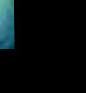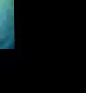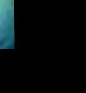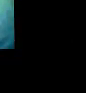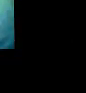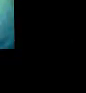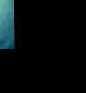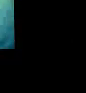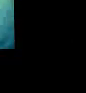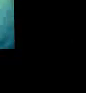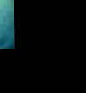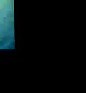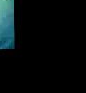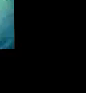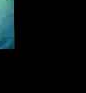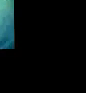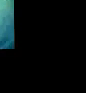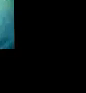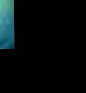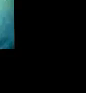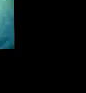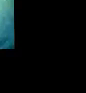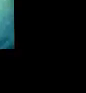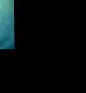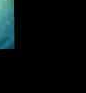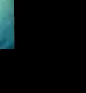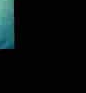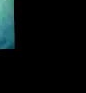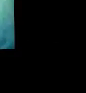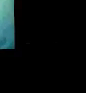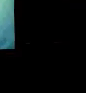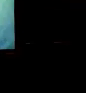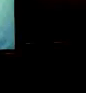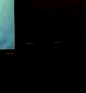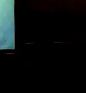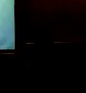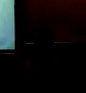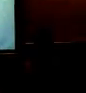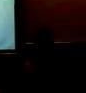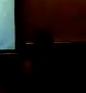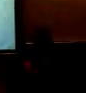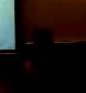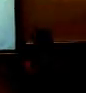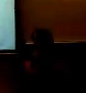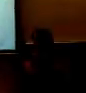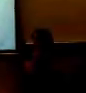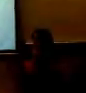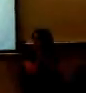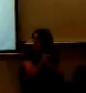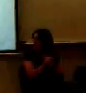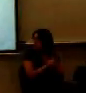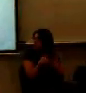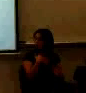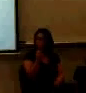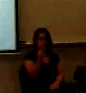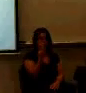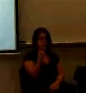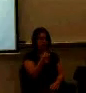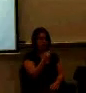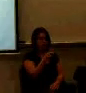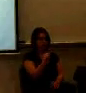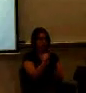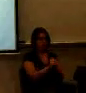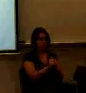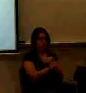So every summer we have fish blooms, fish kills. So this one is from this last summer. Kansas had 12 lakes with harmful